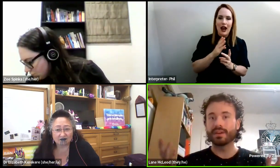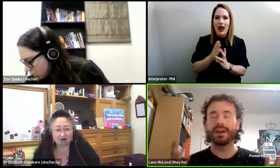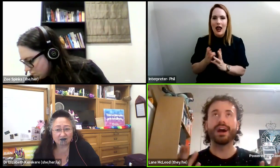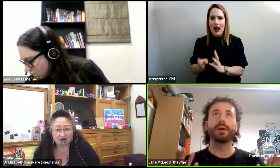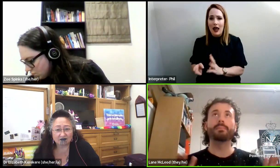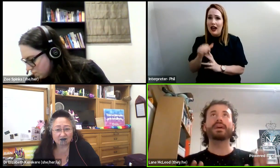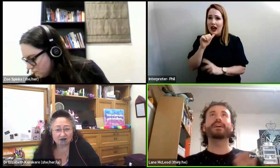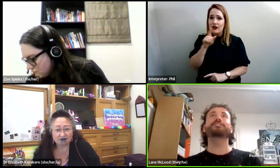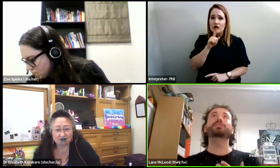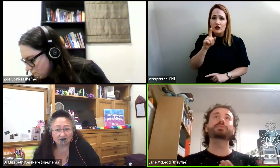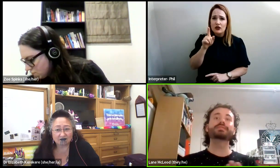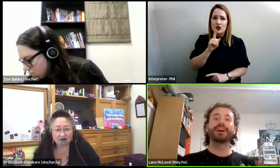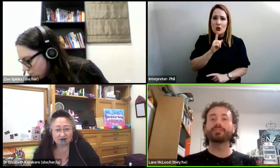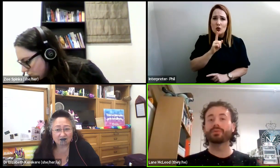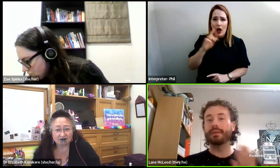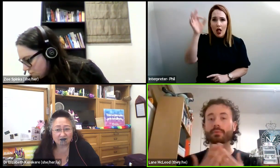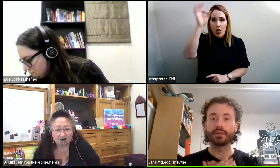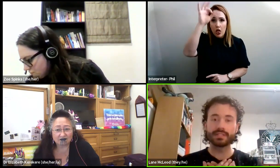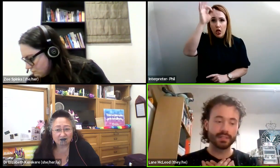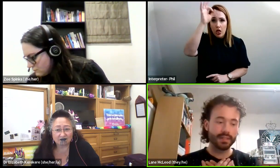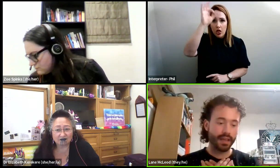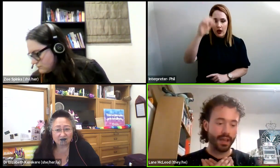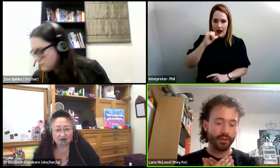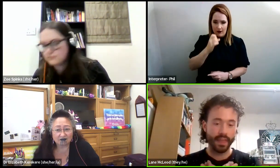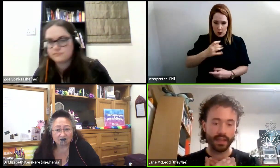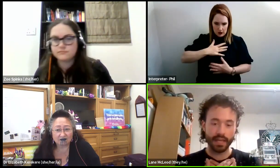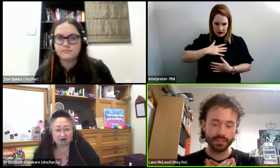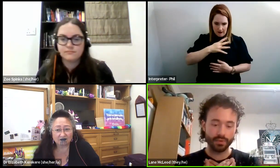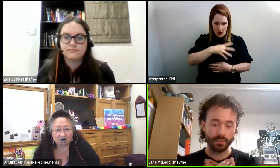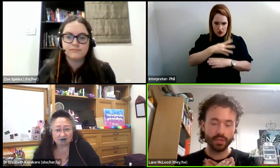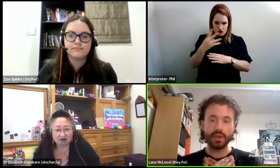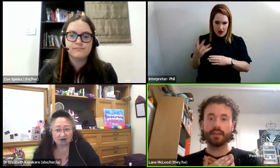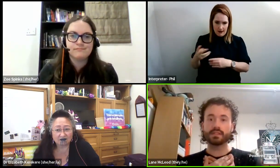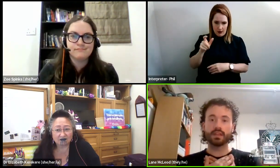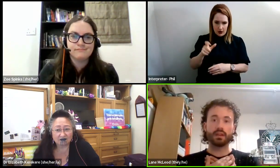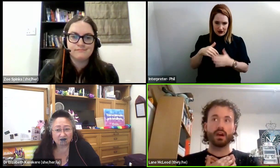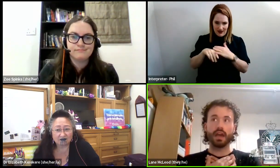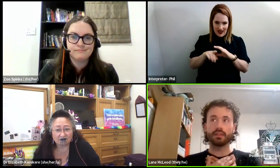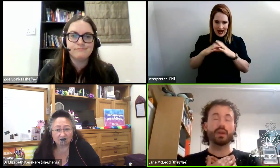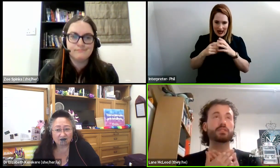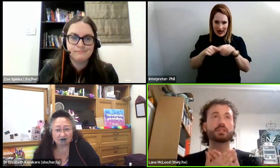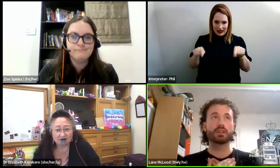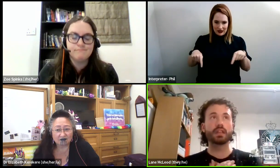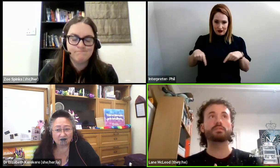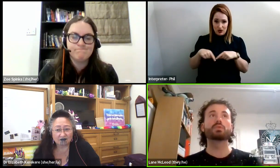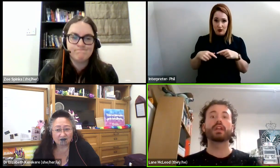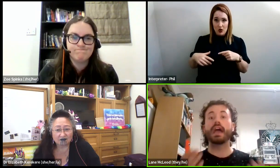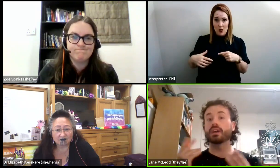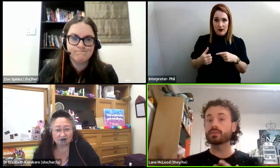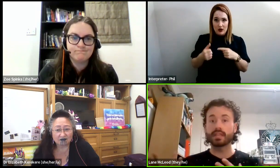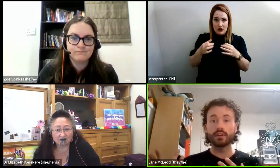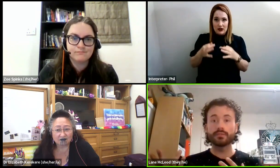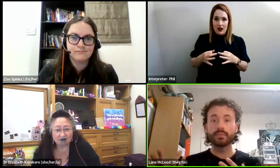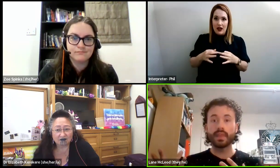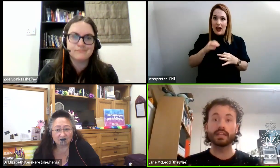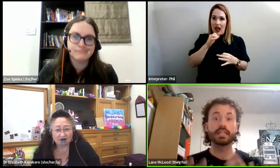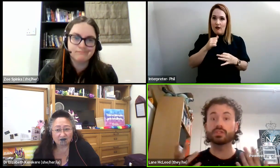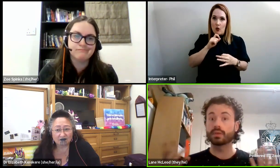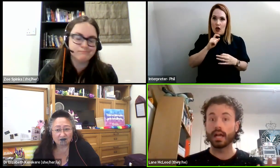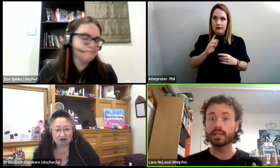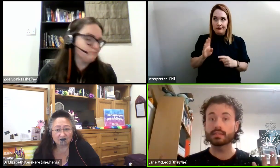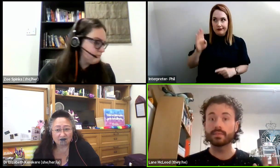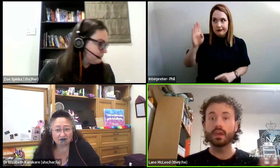know, if you yourself are a rainbow person, are in that classroom, you have to decide if you're going to out yourself